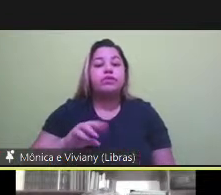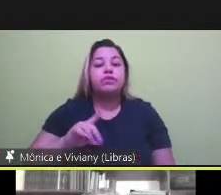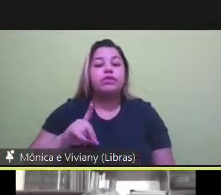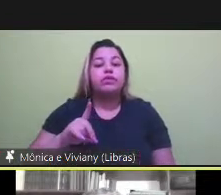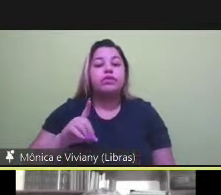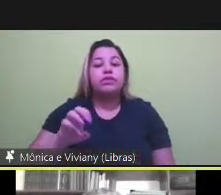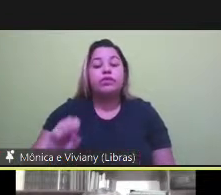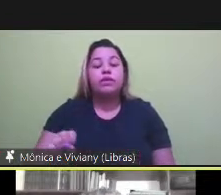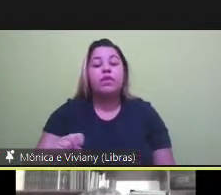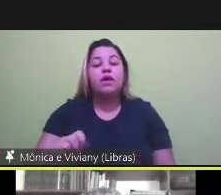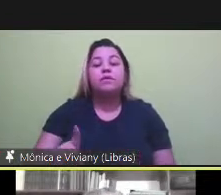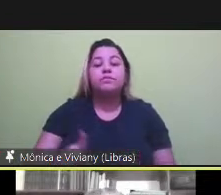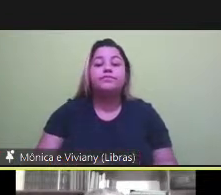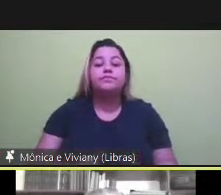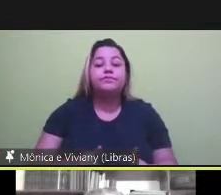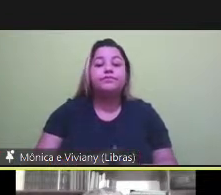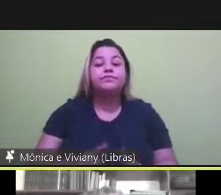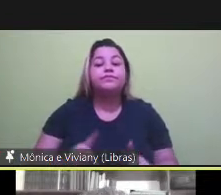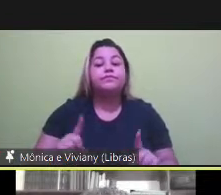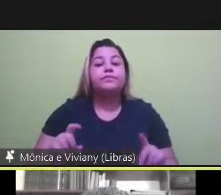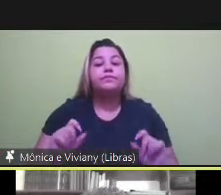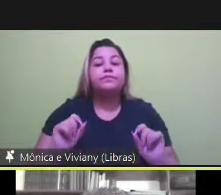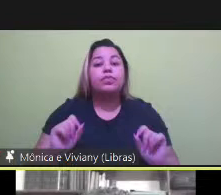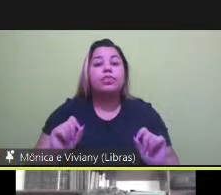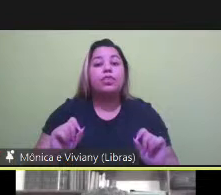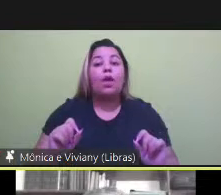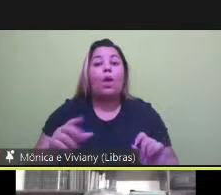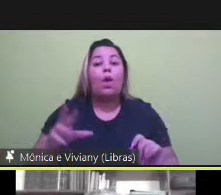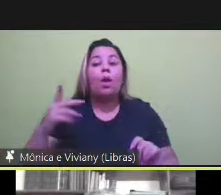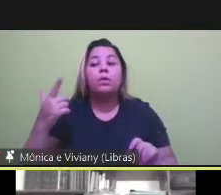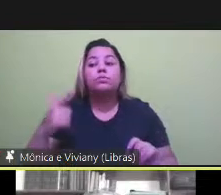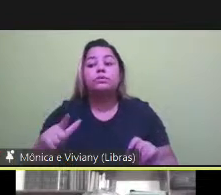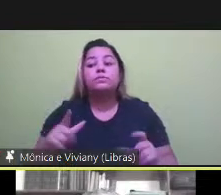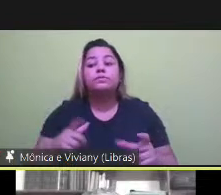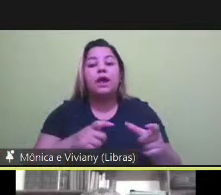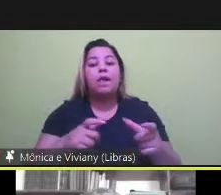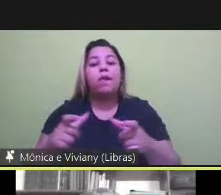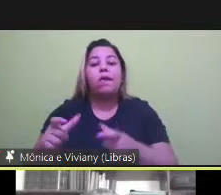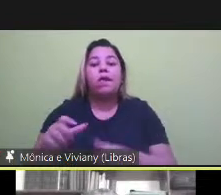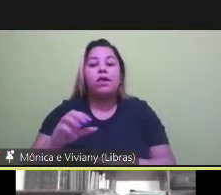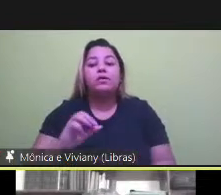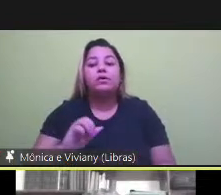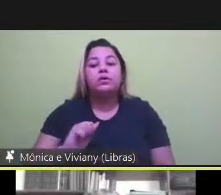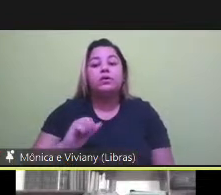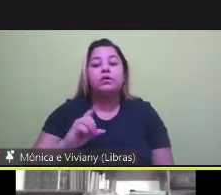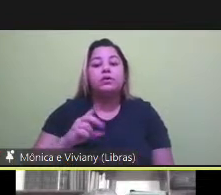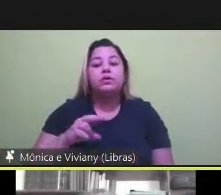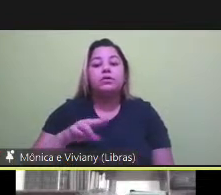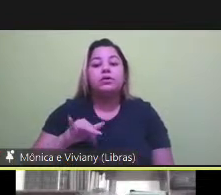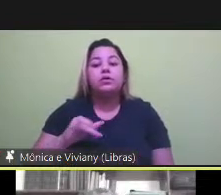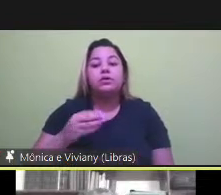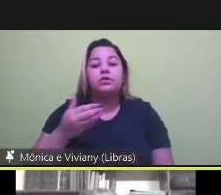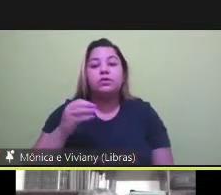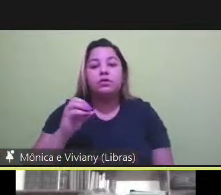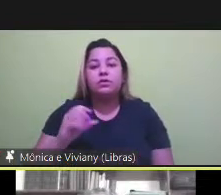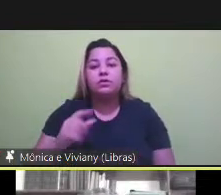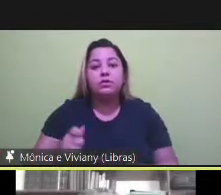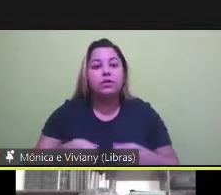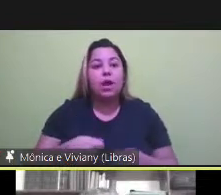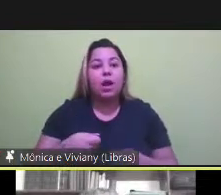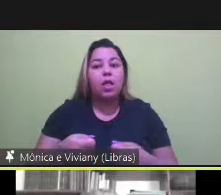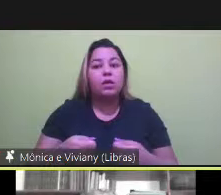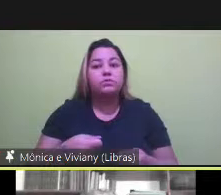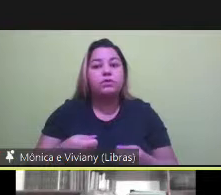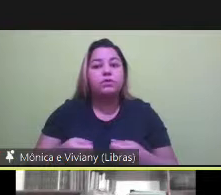in the sanitary aspect and other areas of the Andalusian administration.